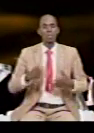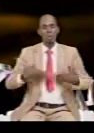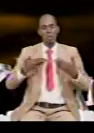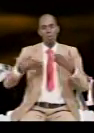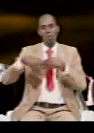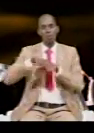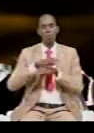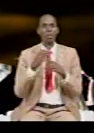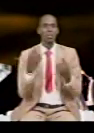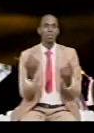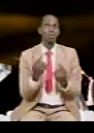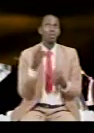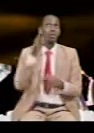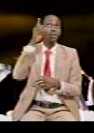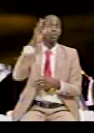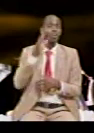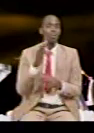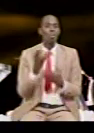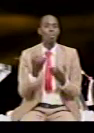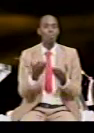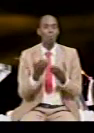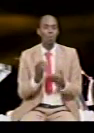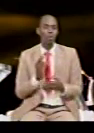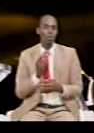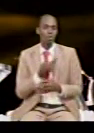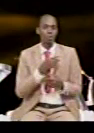God wants us to know that